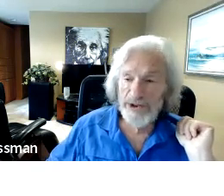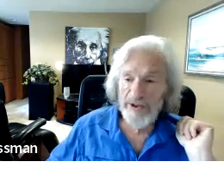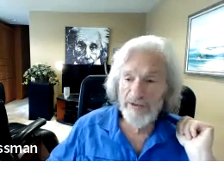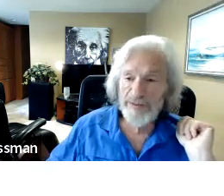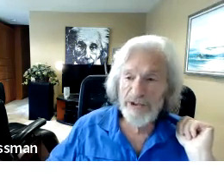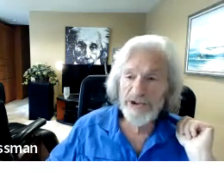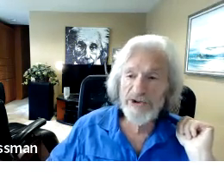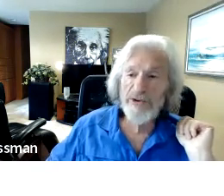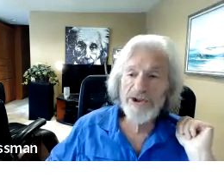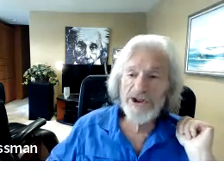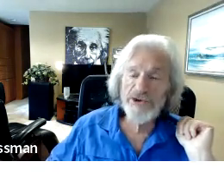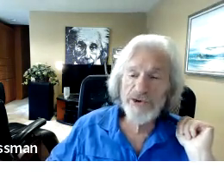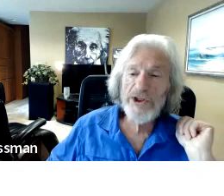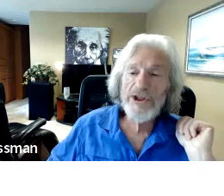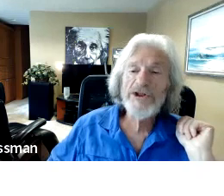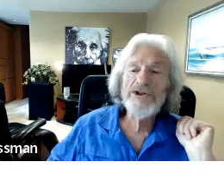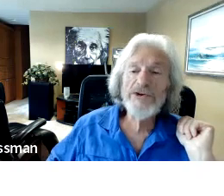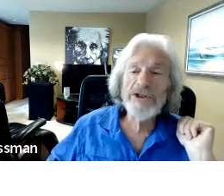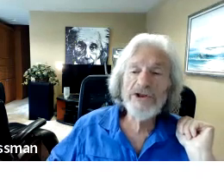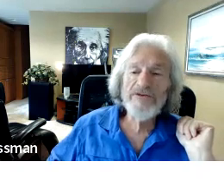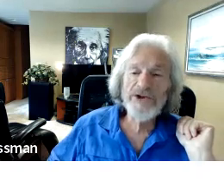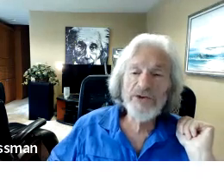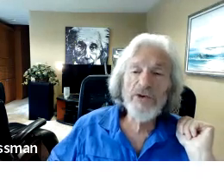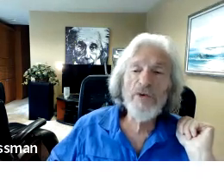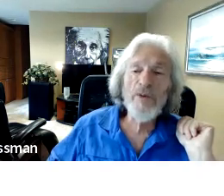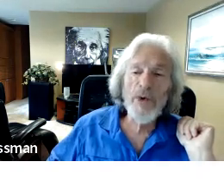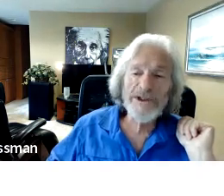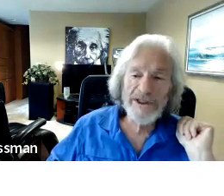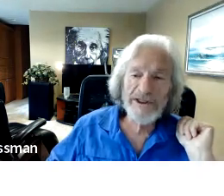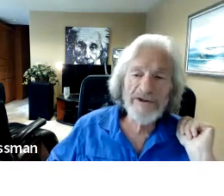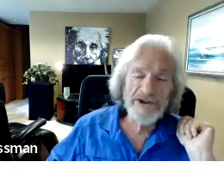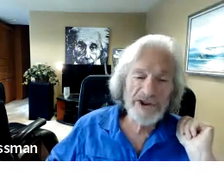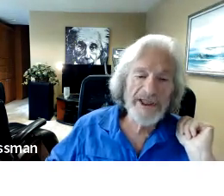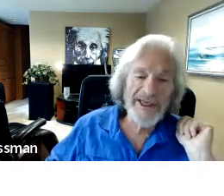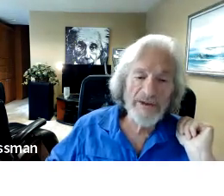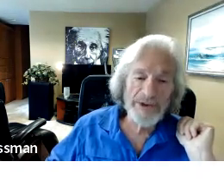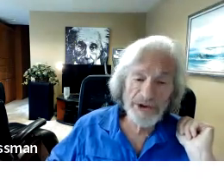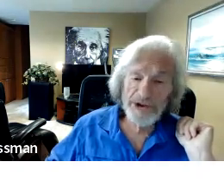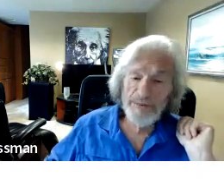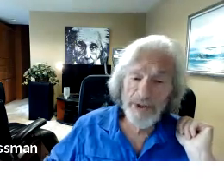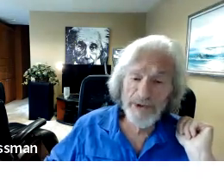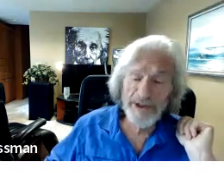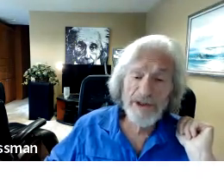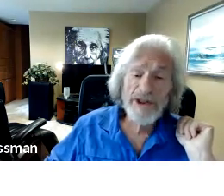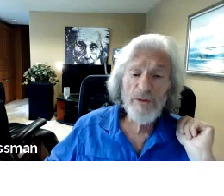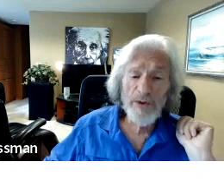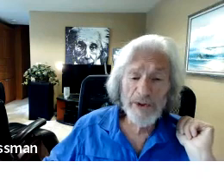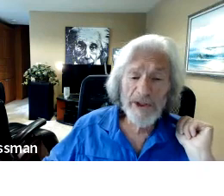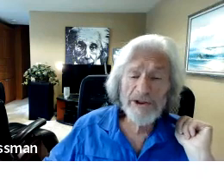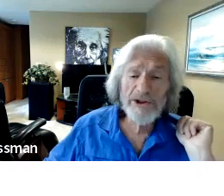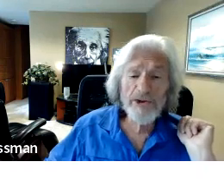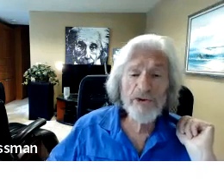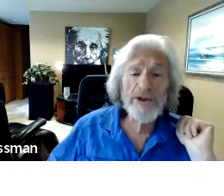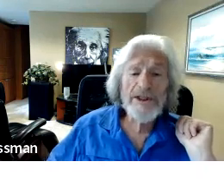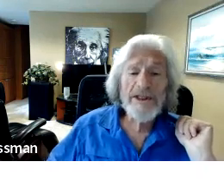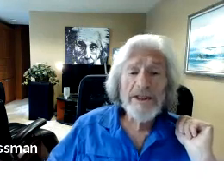person themselves, because it's always central to the individual wanting this to get out, because it's public. What we're